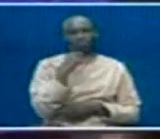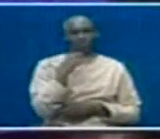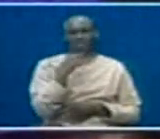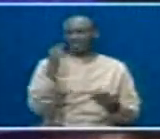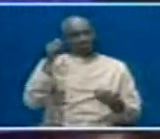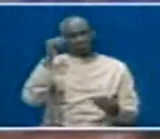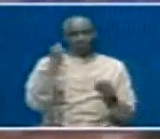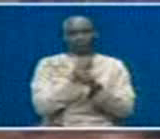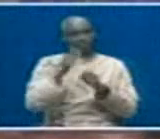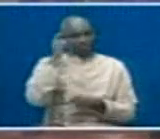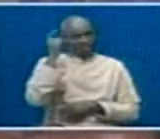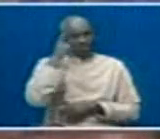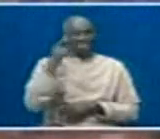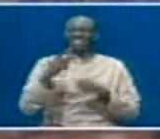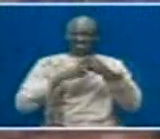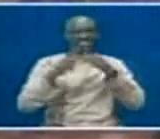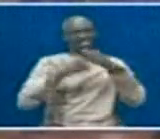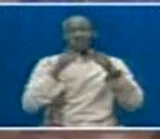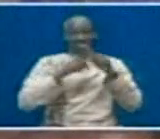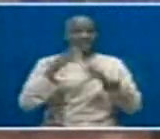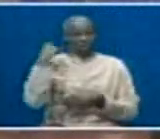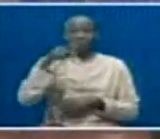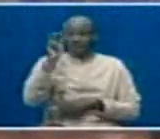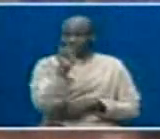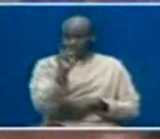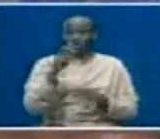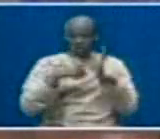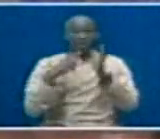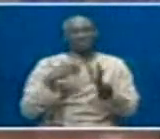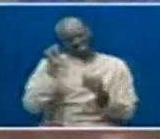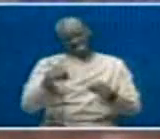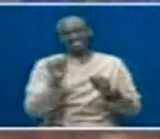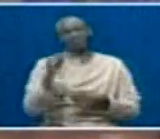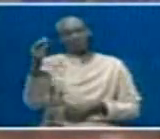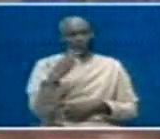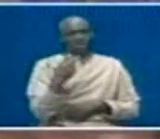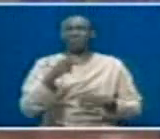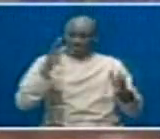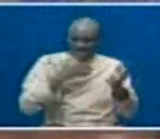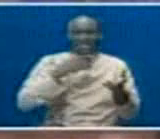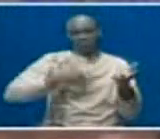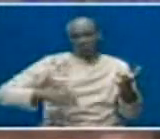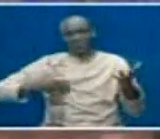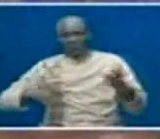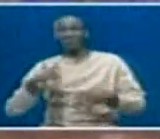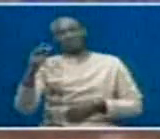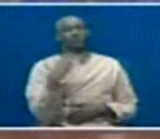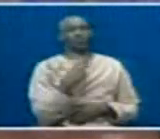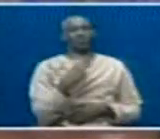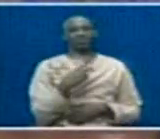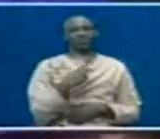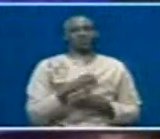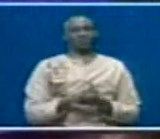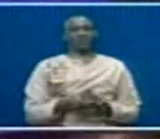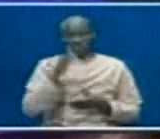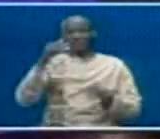I can't remember now, but six, seven years ago. Did he watch your show at the Movenpick? Yeah, I was playing. I was with my band. Oh. Yeah, of course, he watched me. He